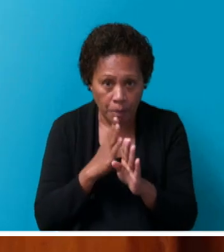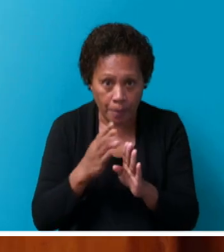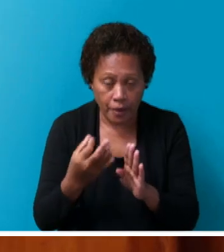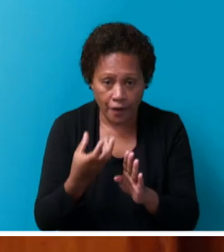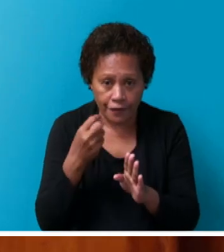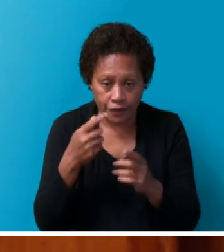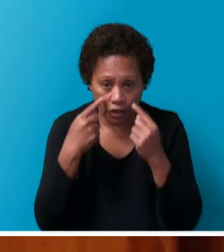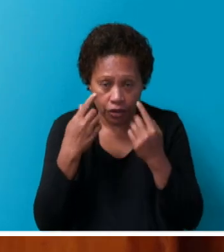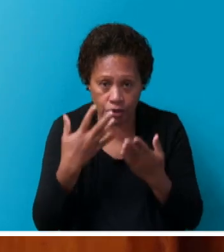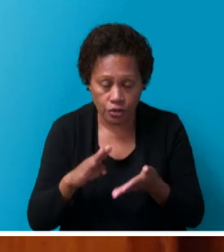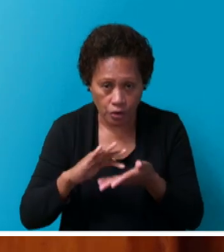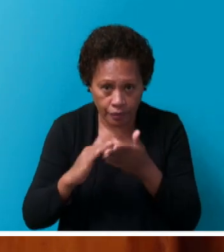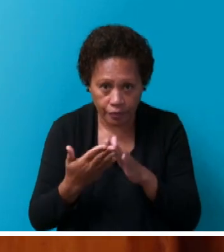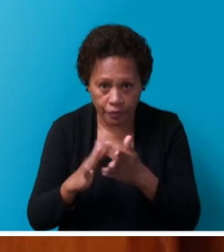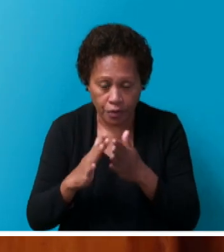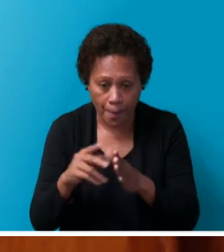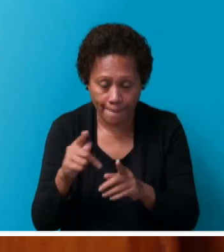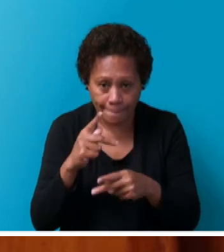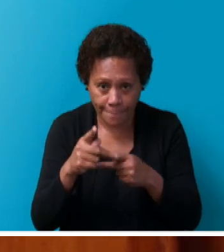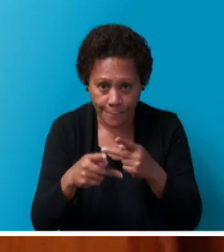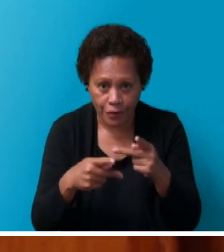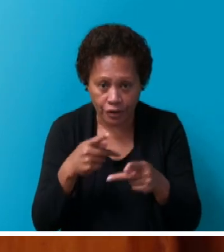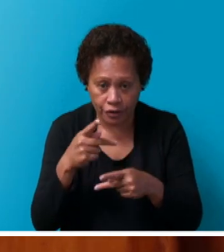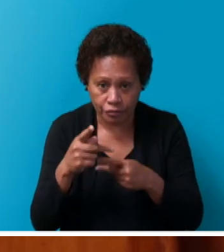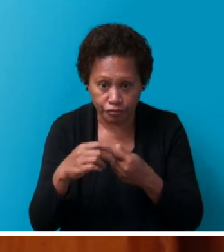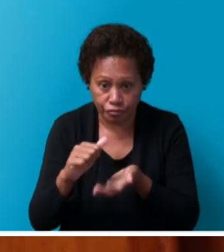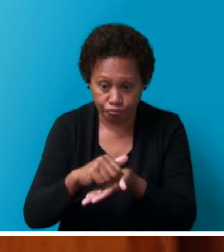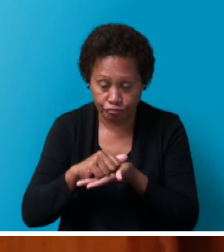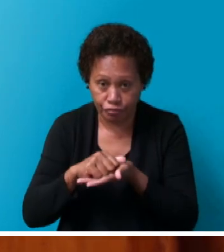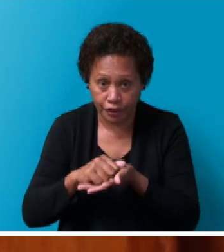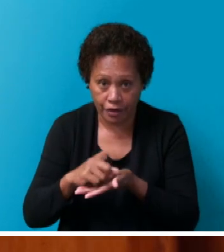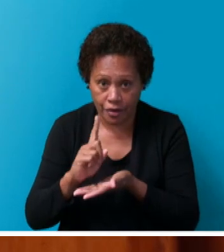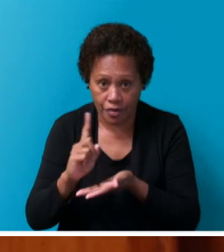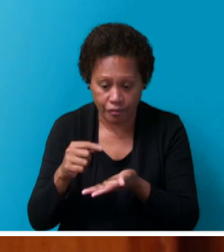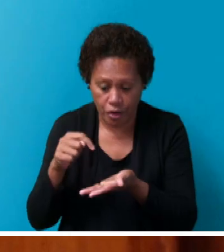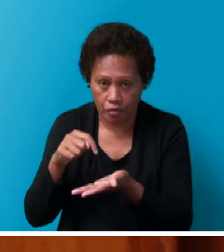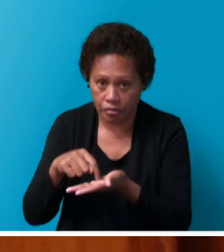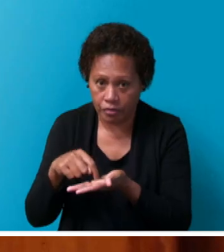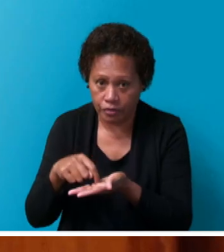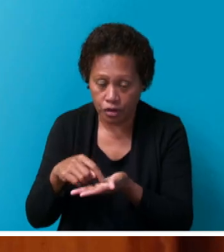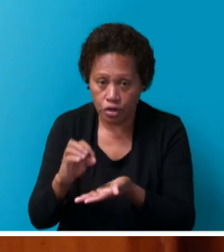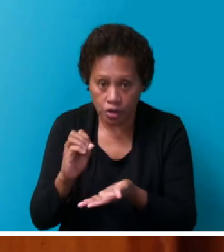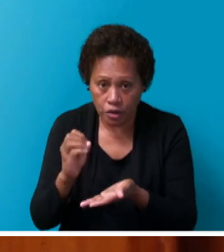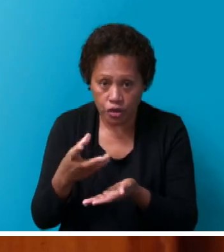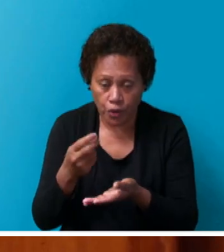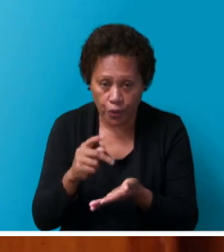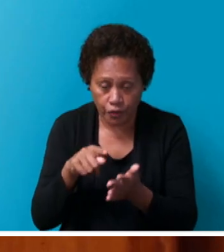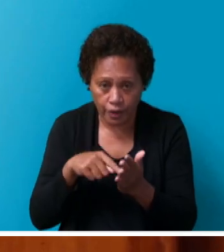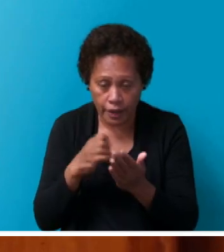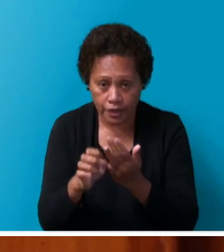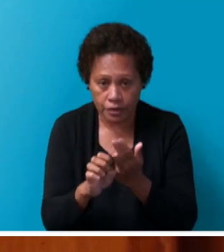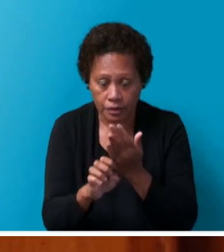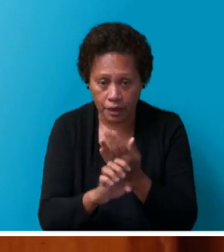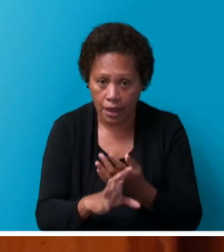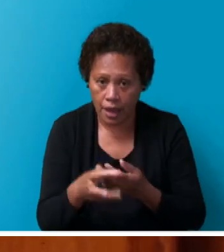when communities own the process, conservation becomes enduring and effective. On July 30th, sir, we were also presented with the